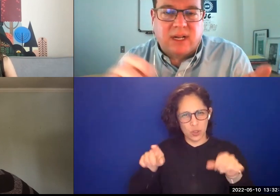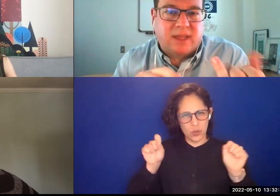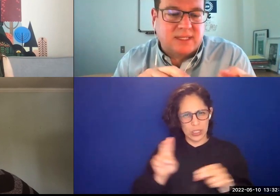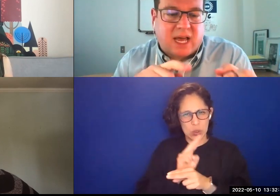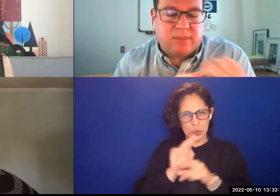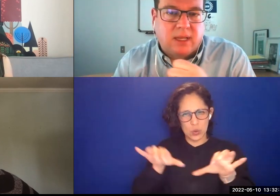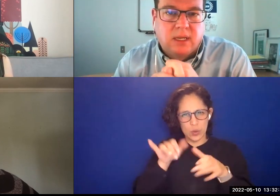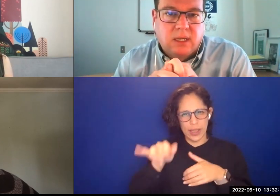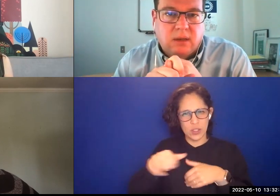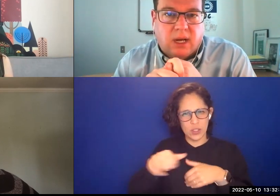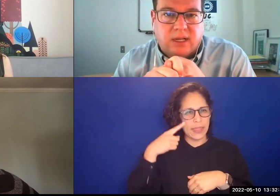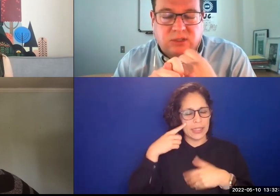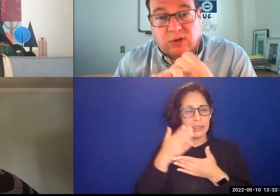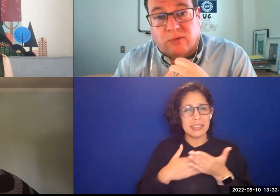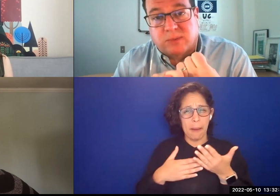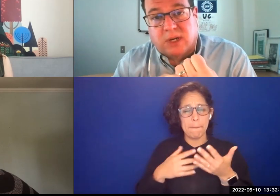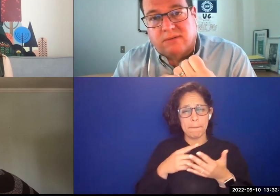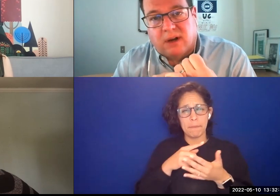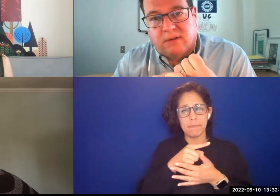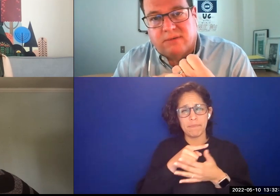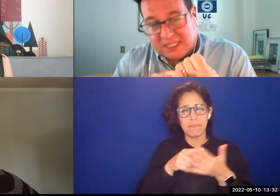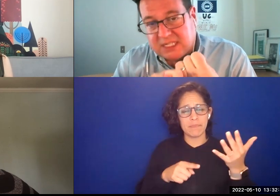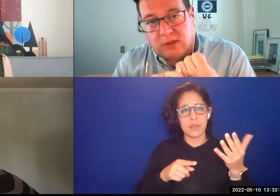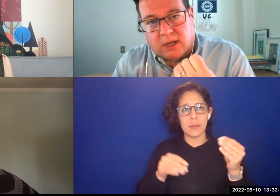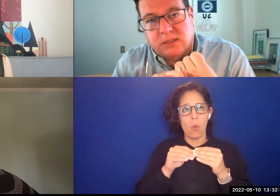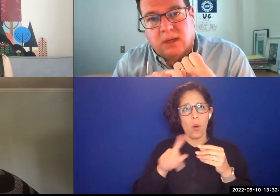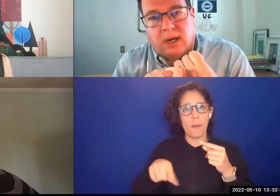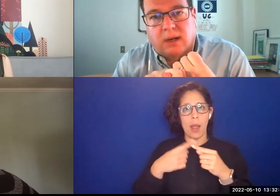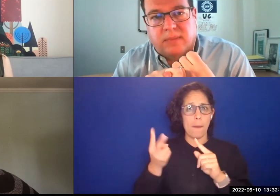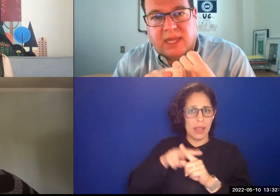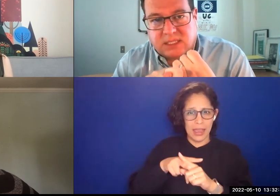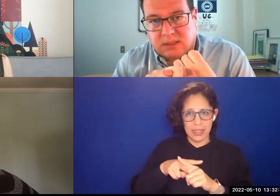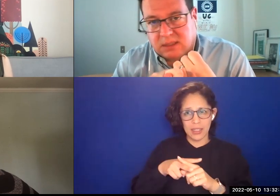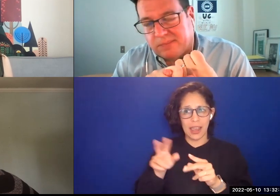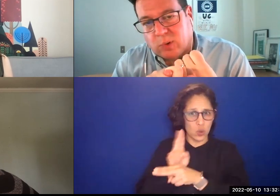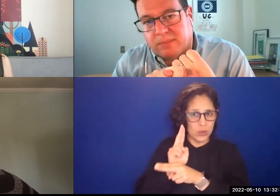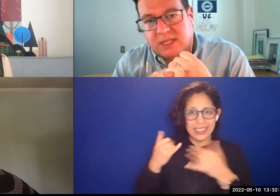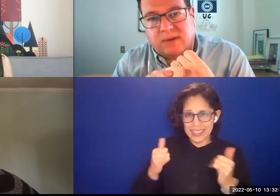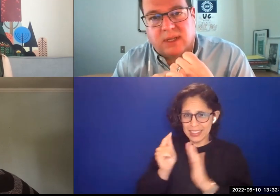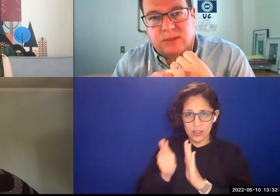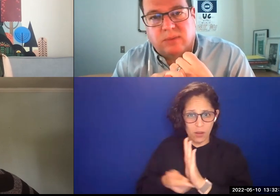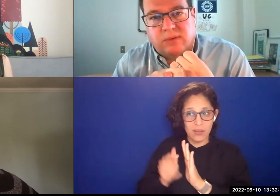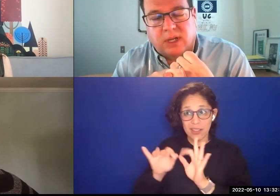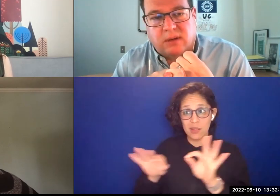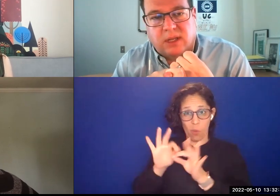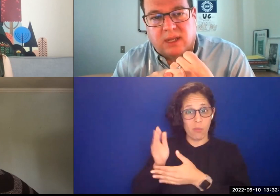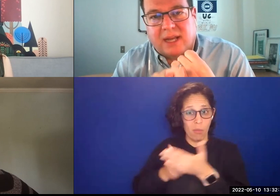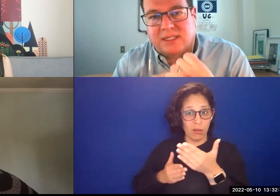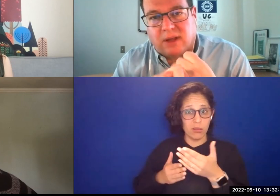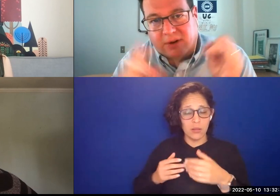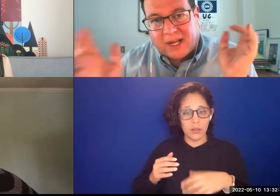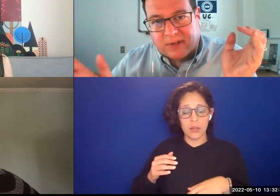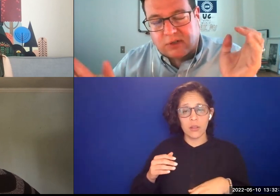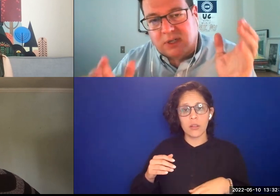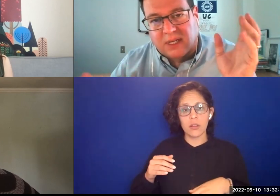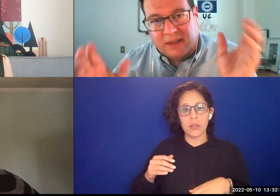amount of it, I think, has got to be stricter enforcement of existing laws. That's an important piece of it. And that's if you look at